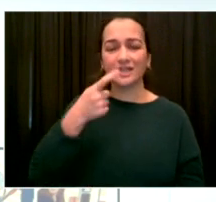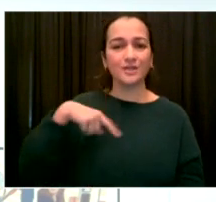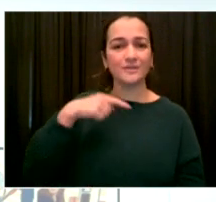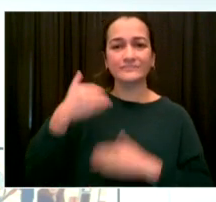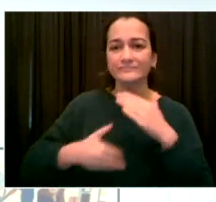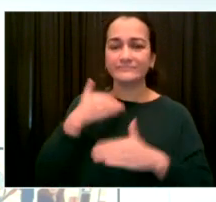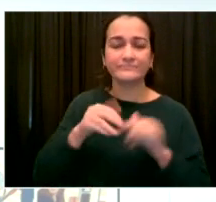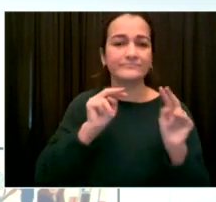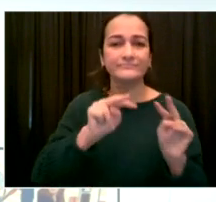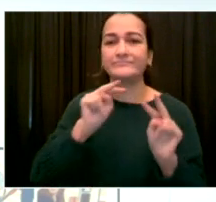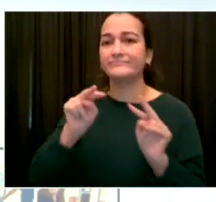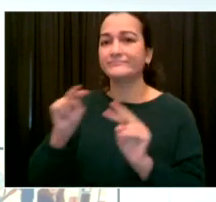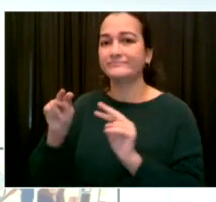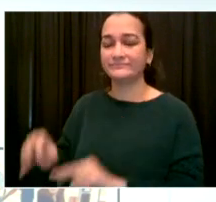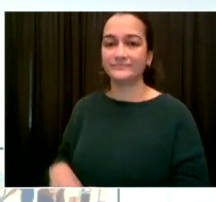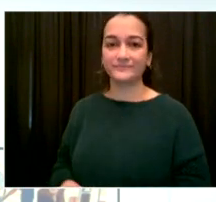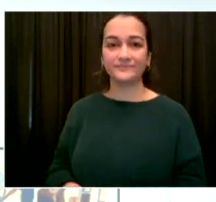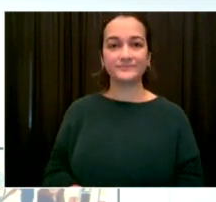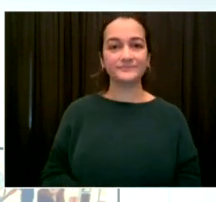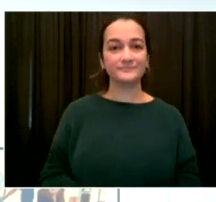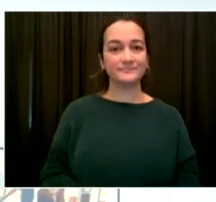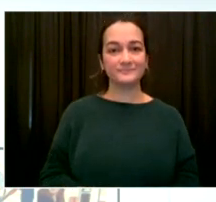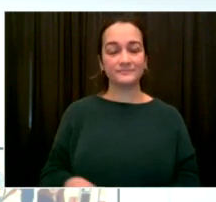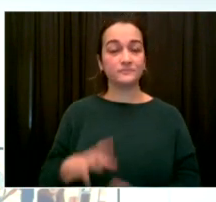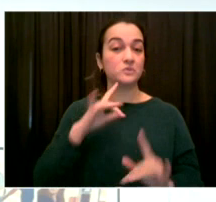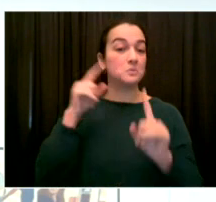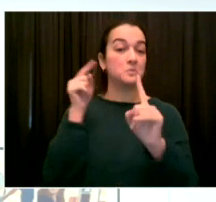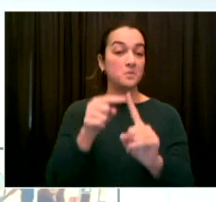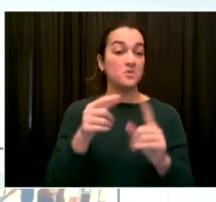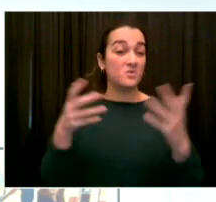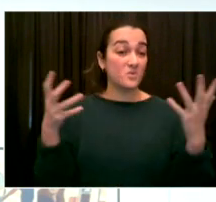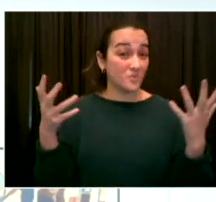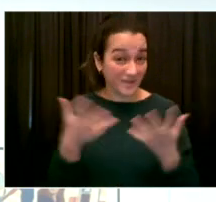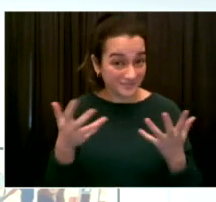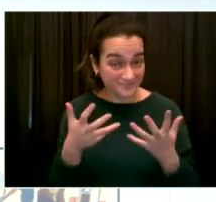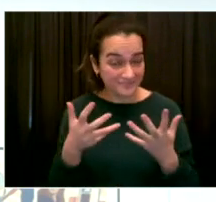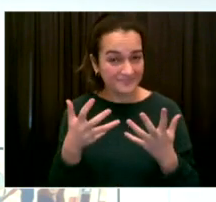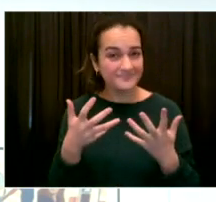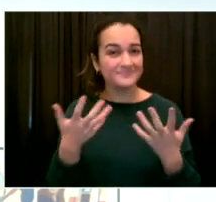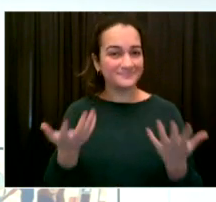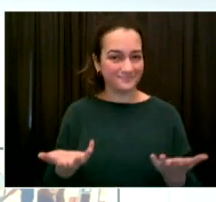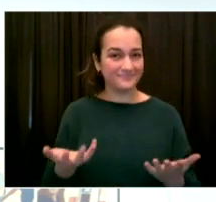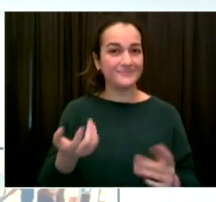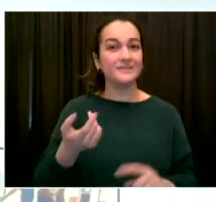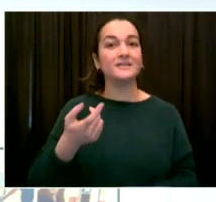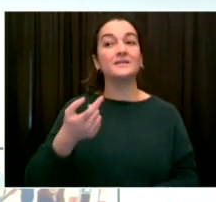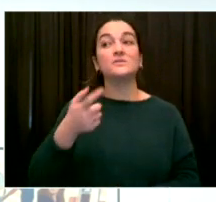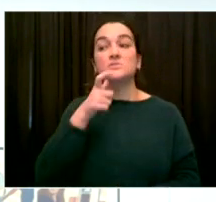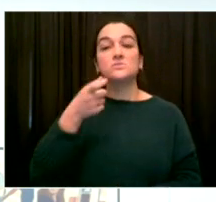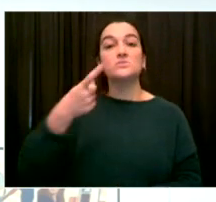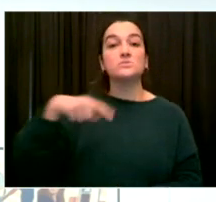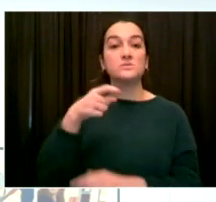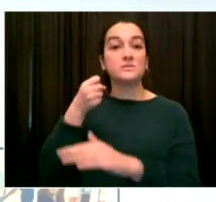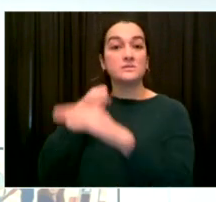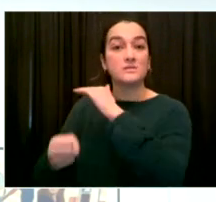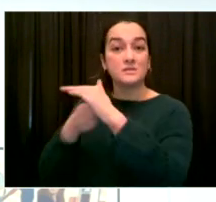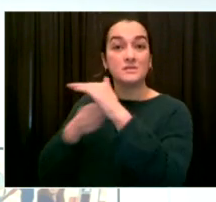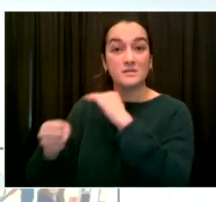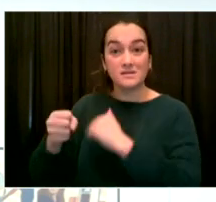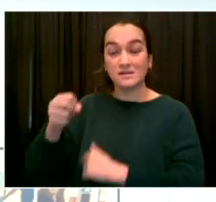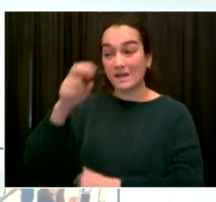people who remain hospitalized are, a significant majority of them are